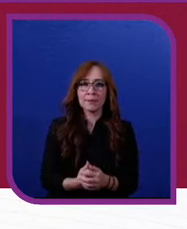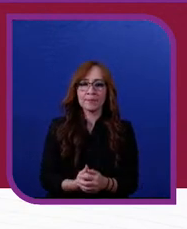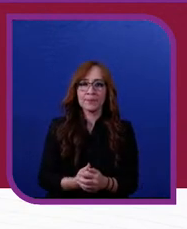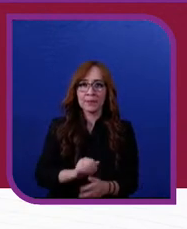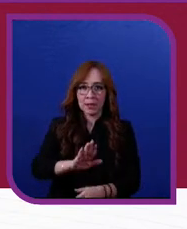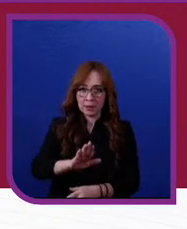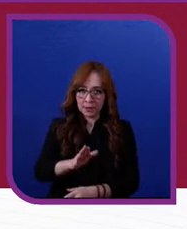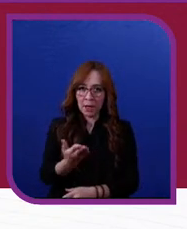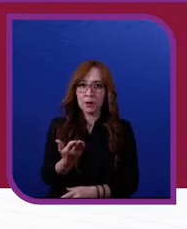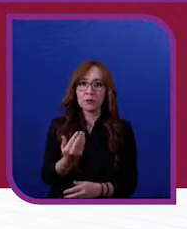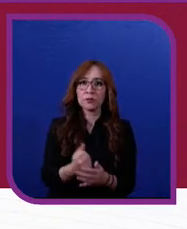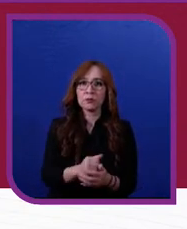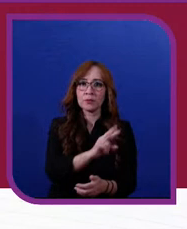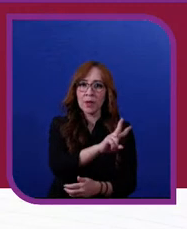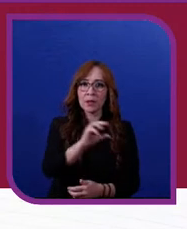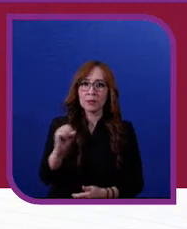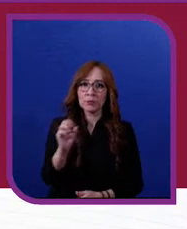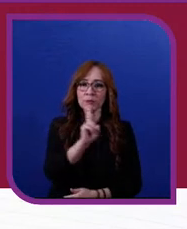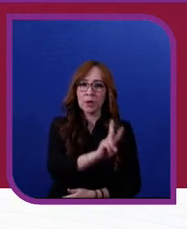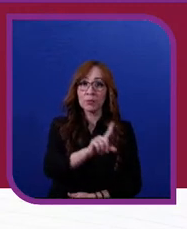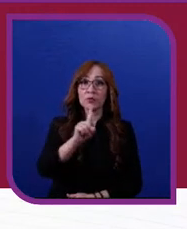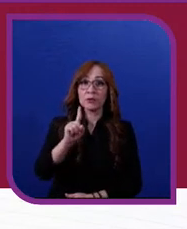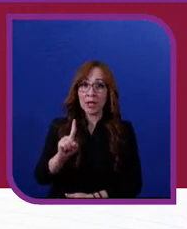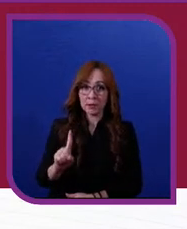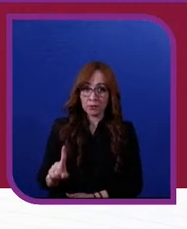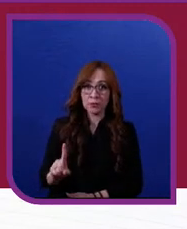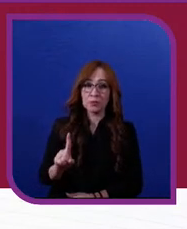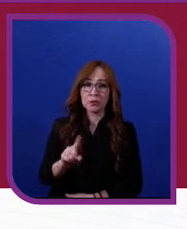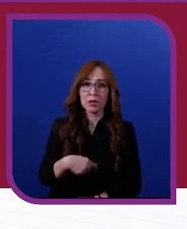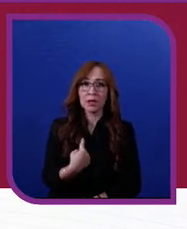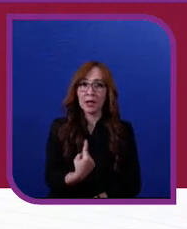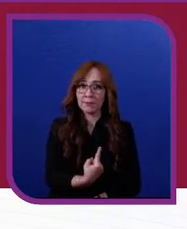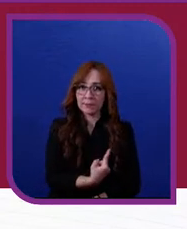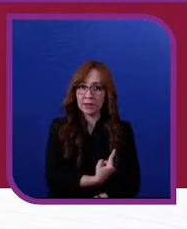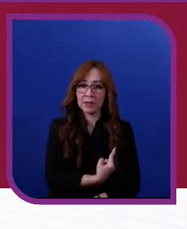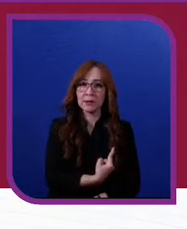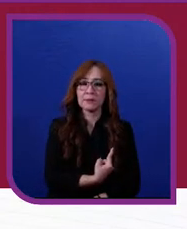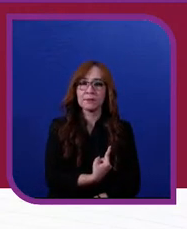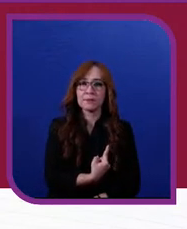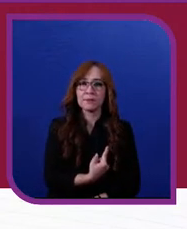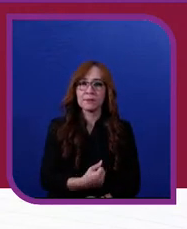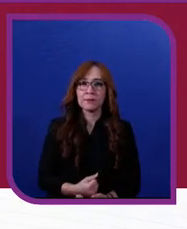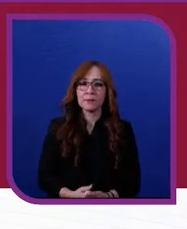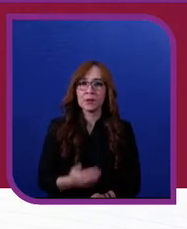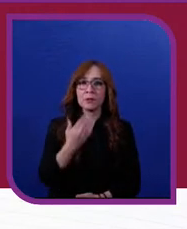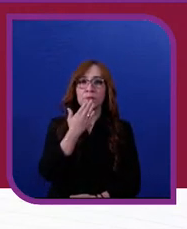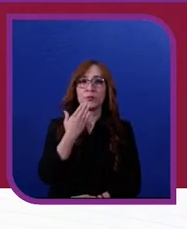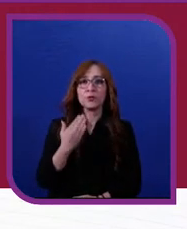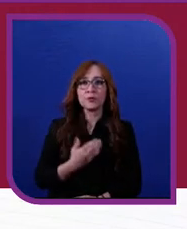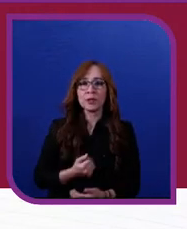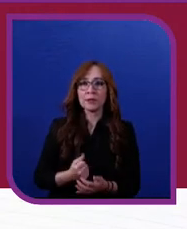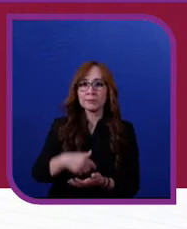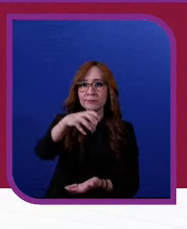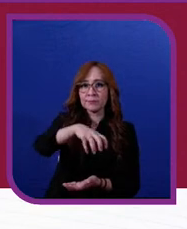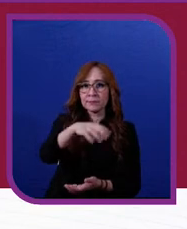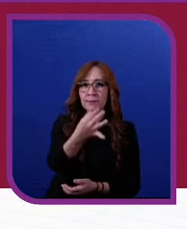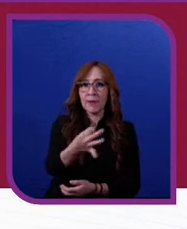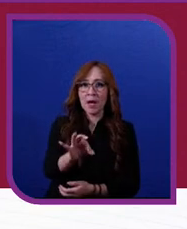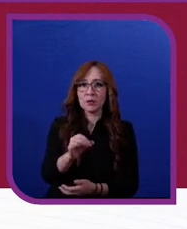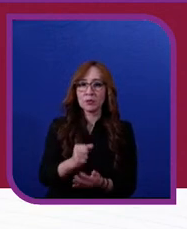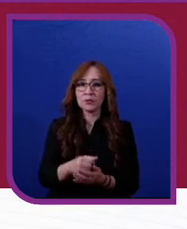fight olshop Put the lens newlands smartklin Suko because we isu-isu